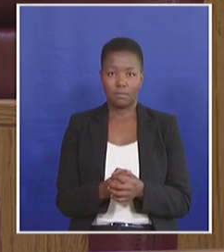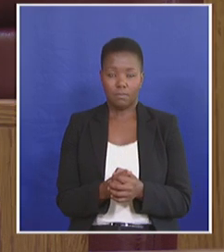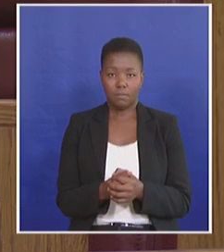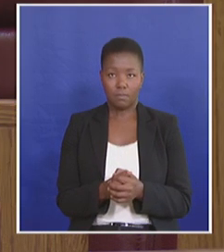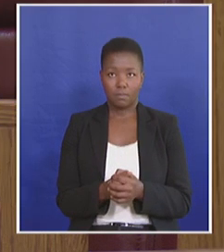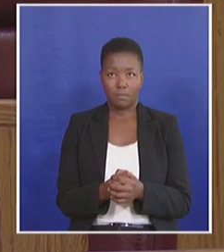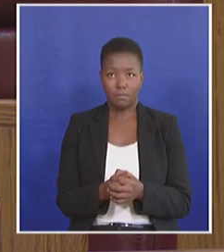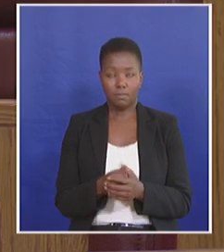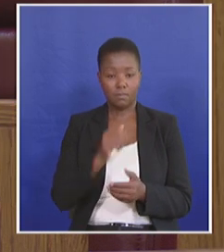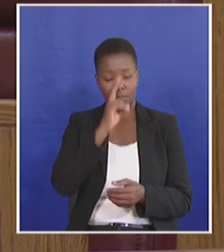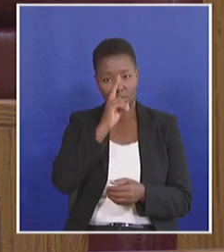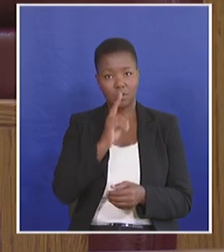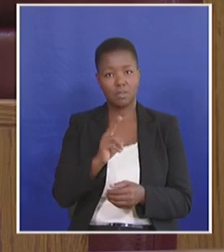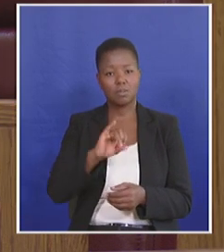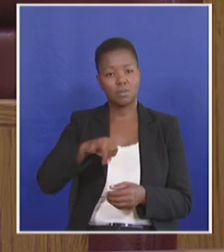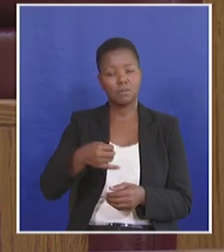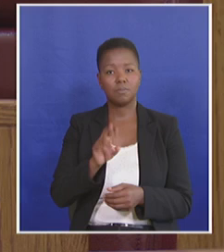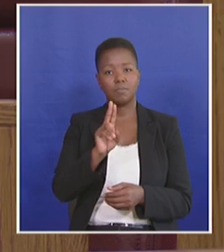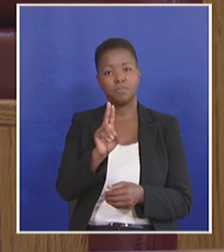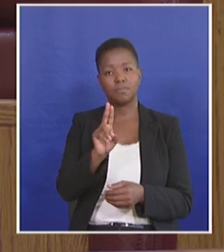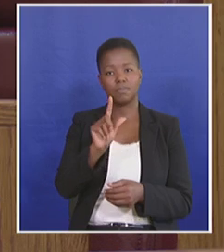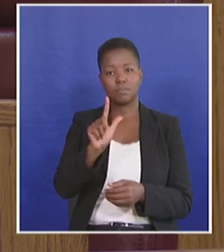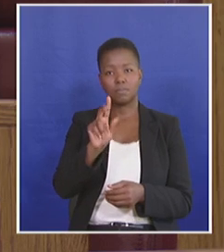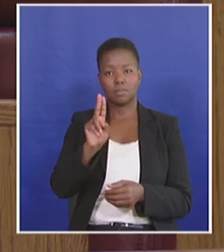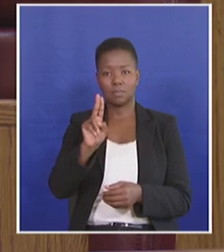Okay, Honourable Julius.